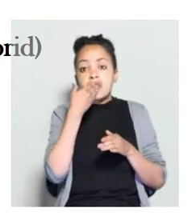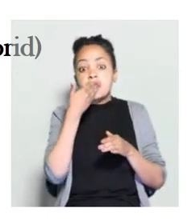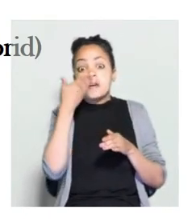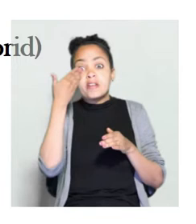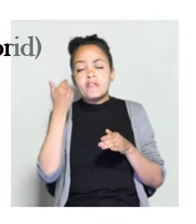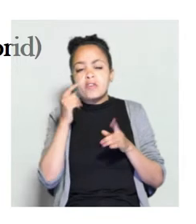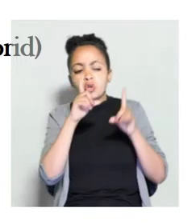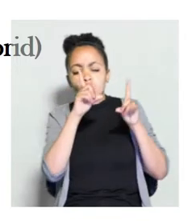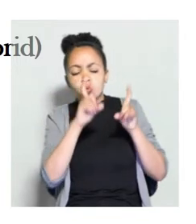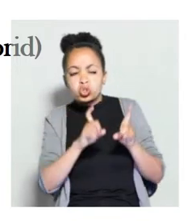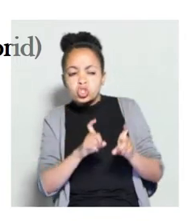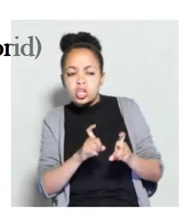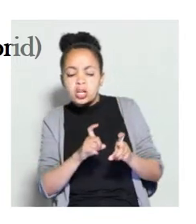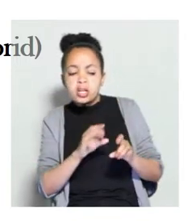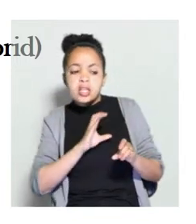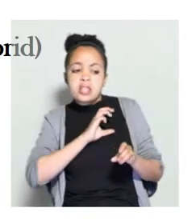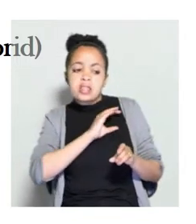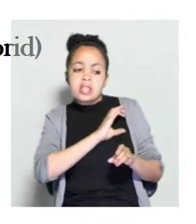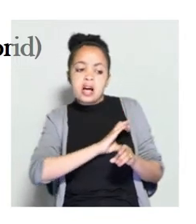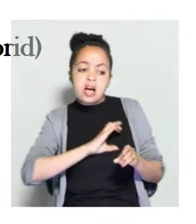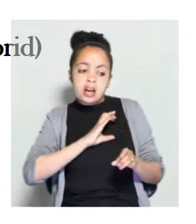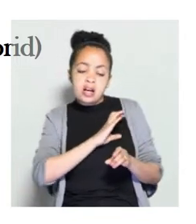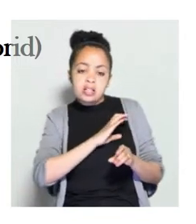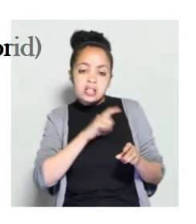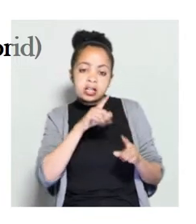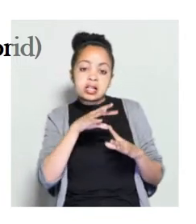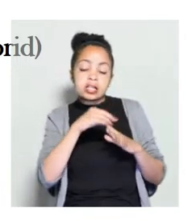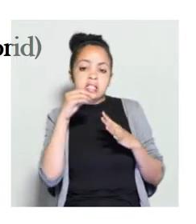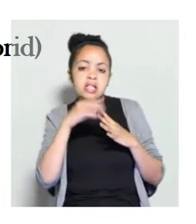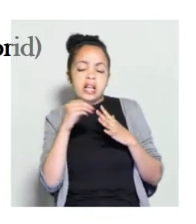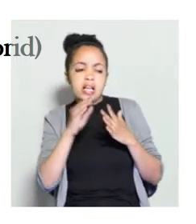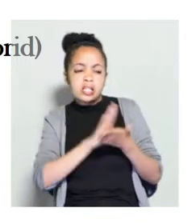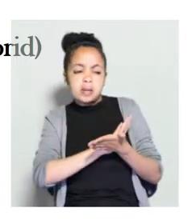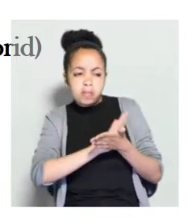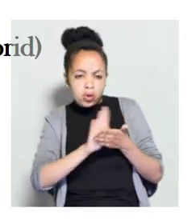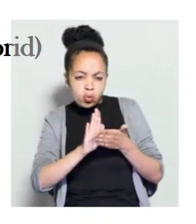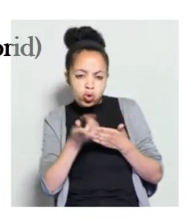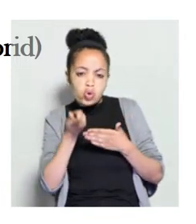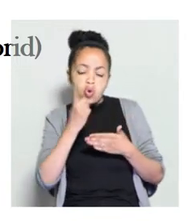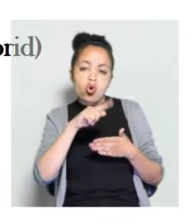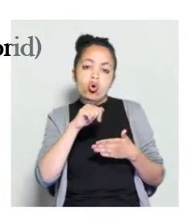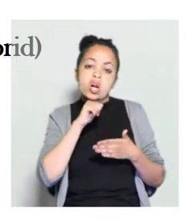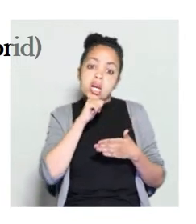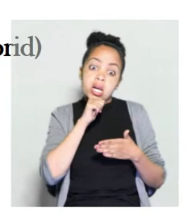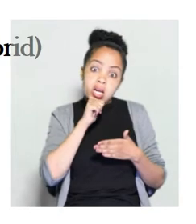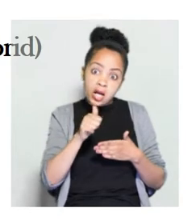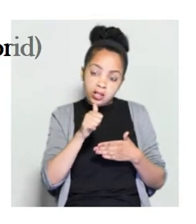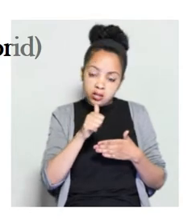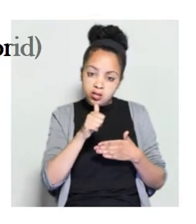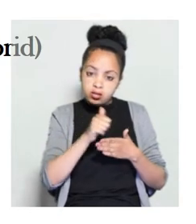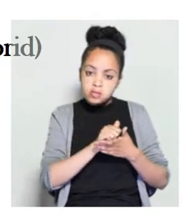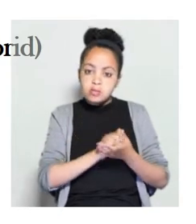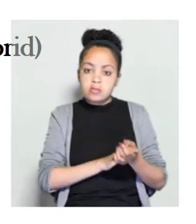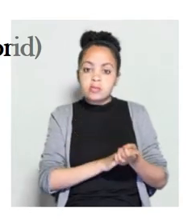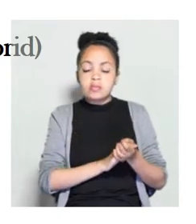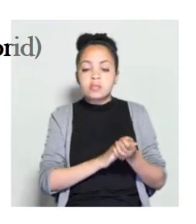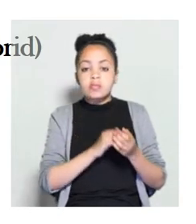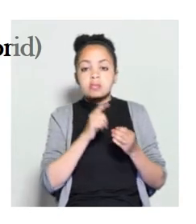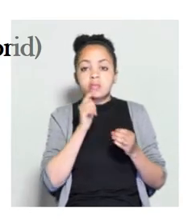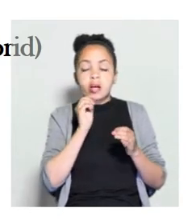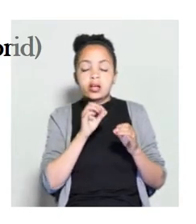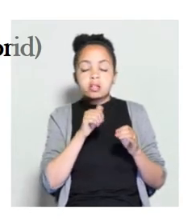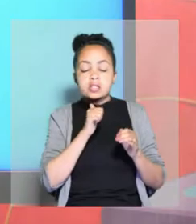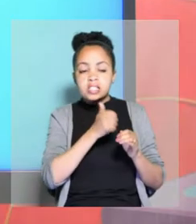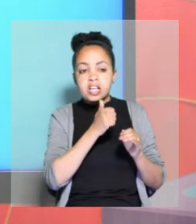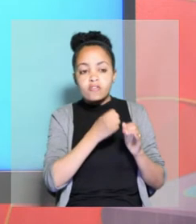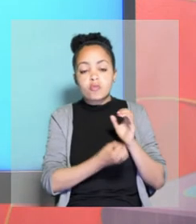to check whether the character he selected is pure or not by carrying out